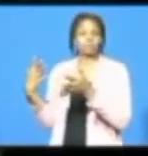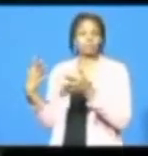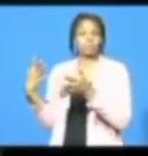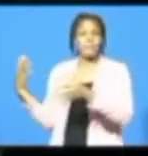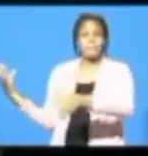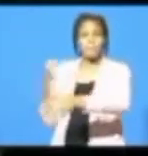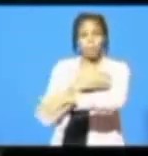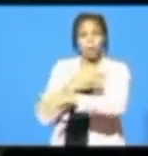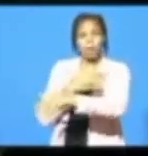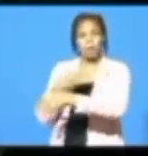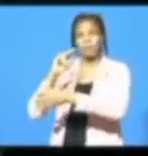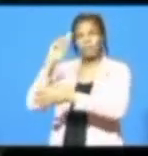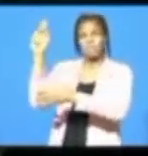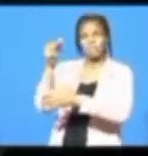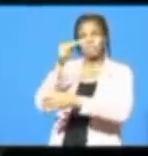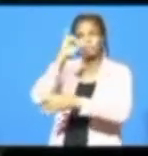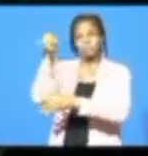God.